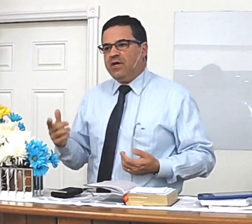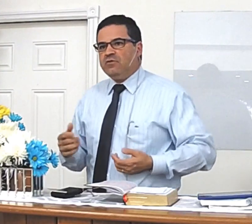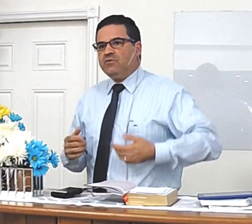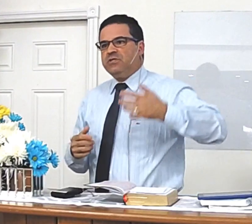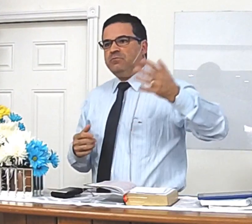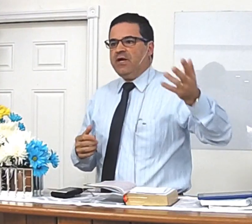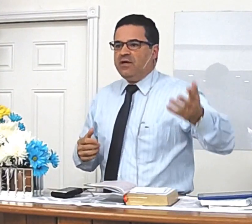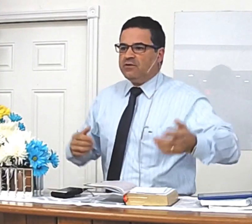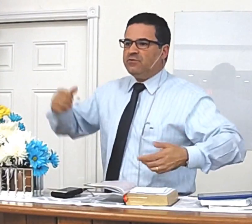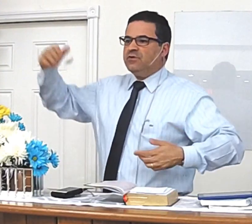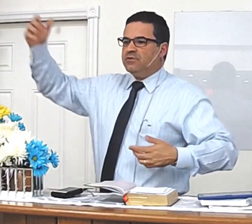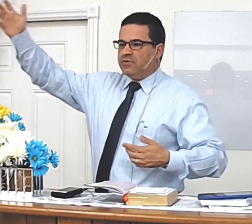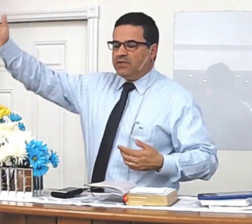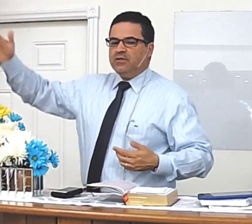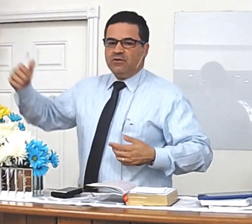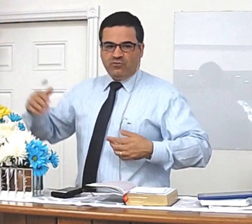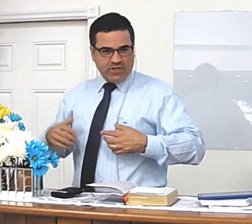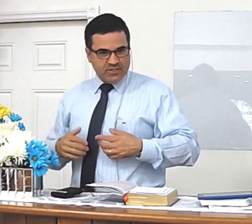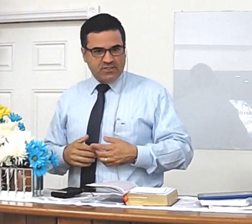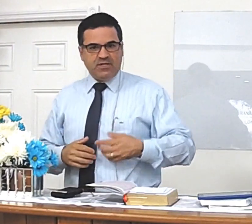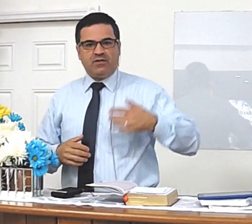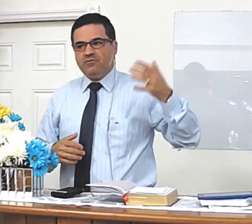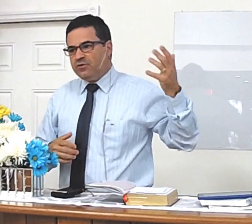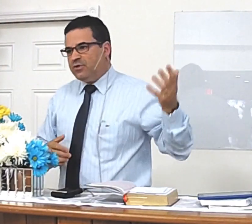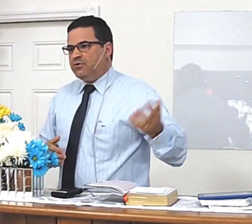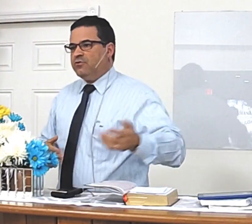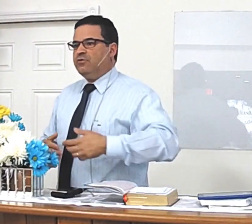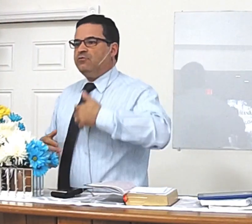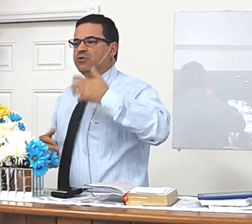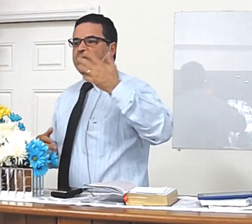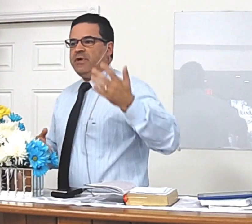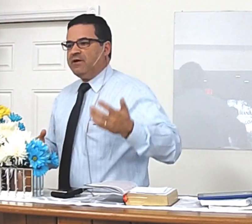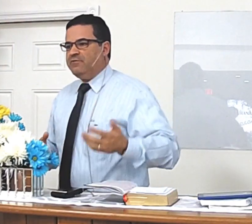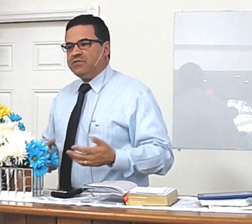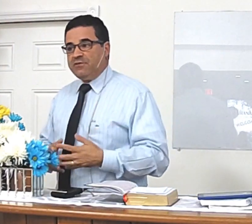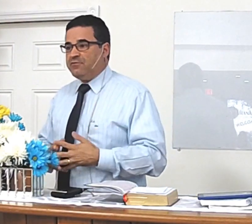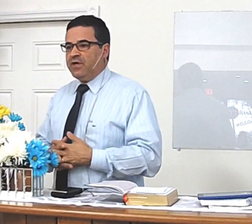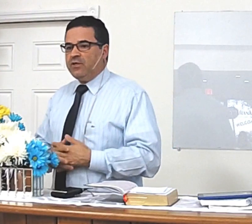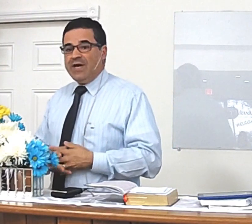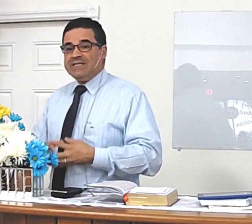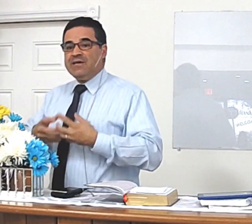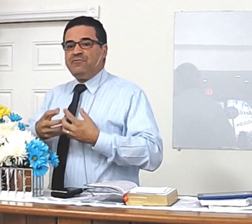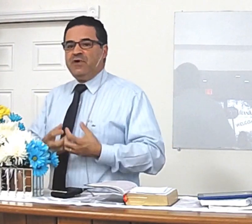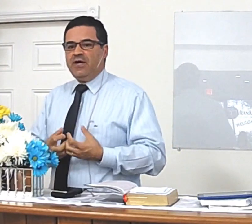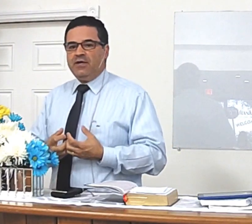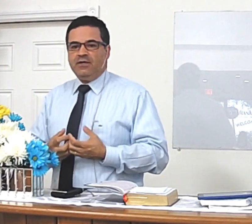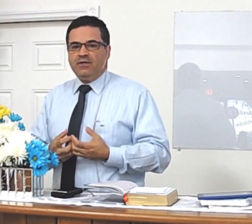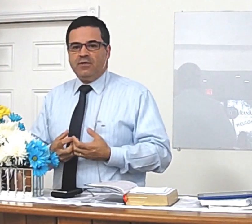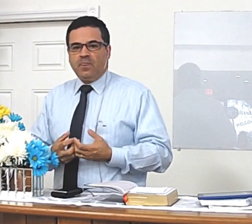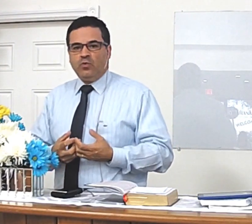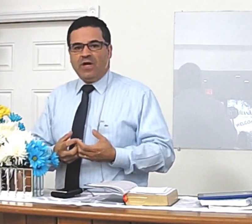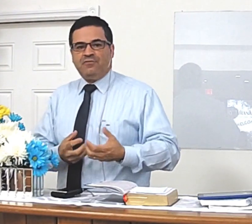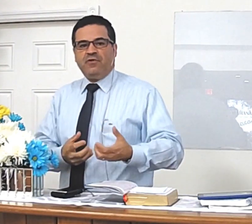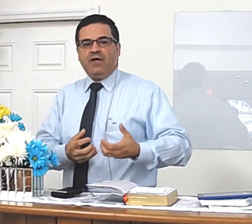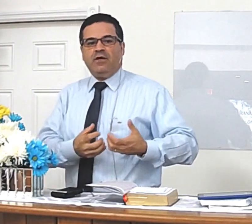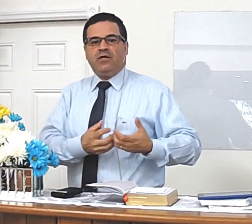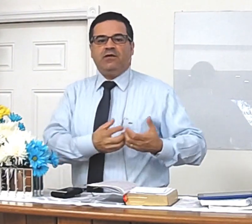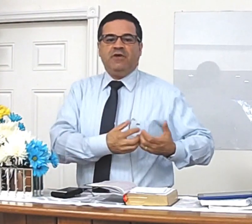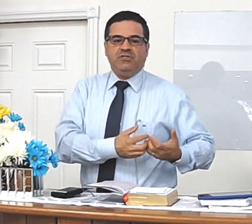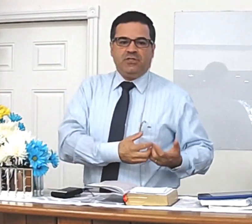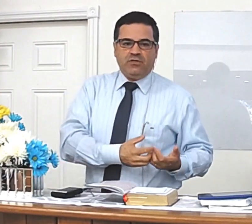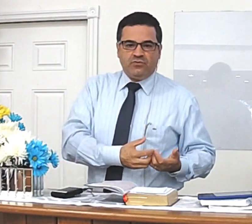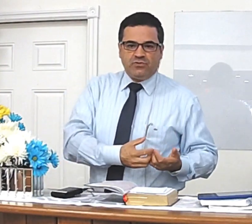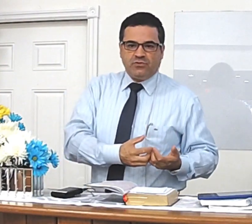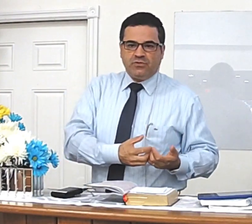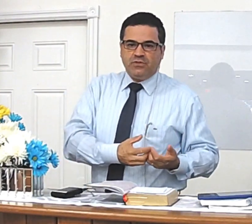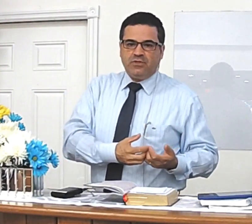there. Oh, I have faith, I'll do well, I'll grow up, I'll do well in life. No, that's not